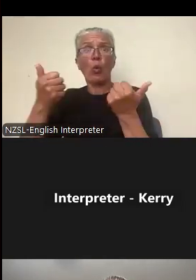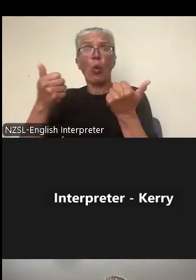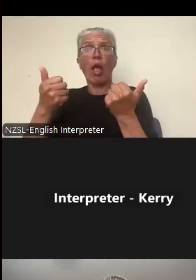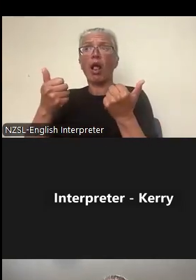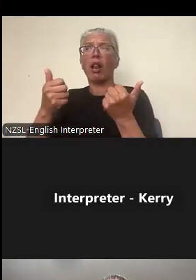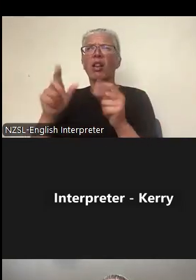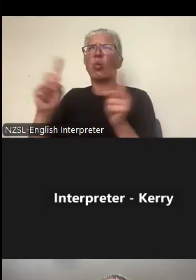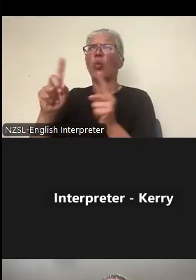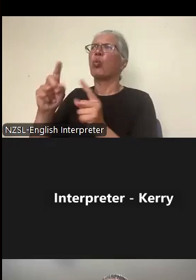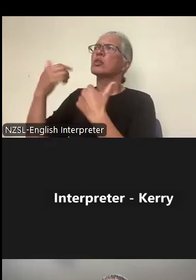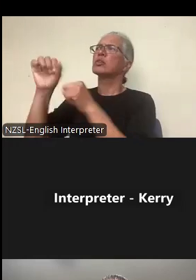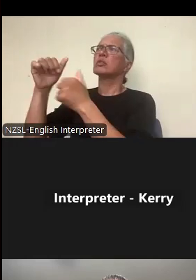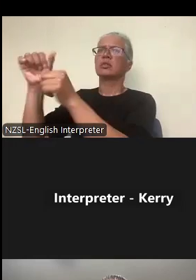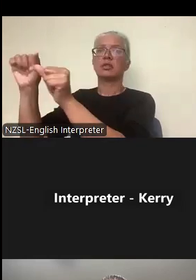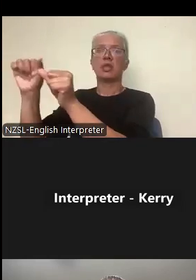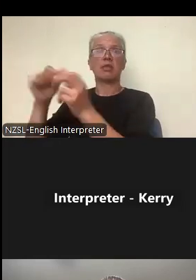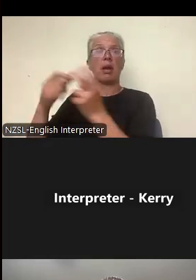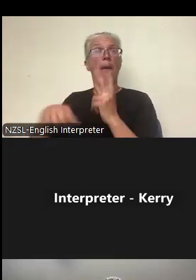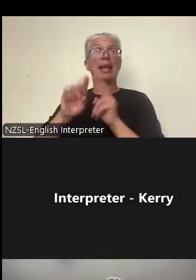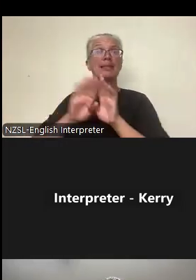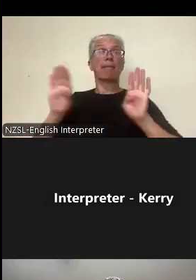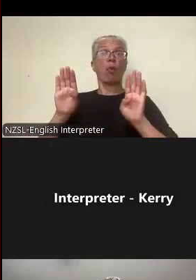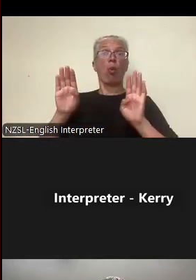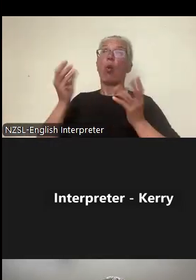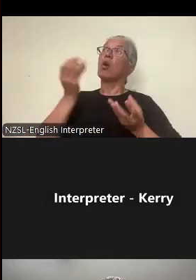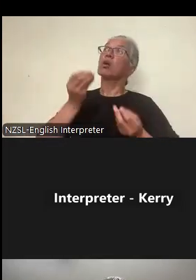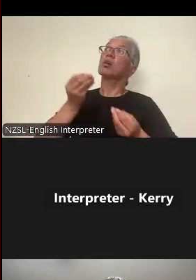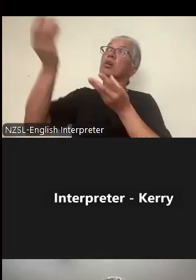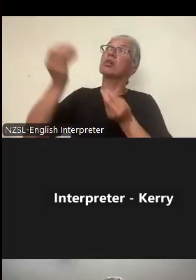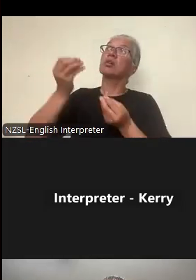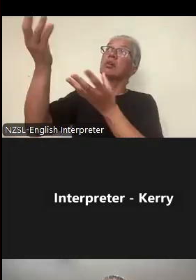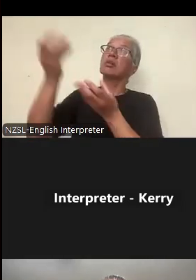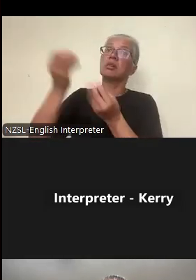making sure that the board is informed and